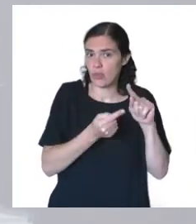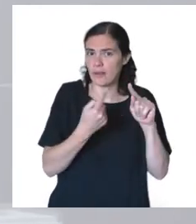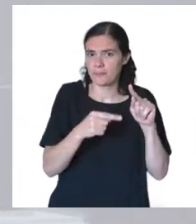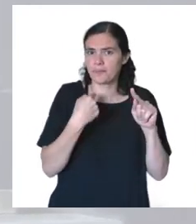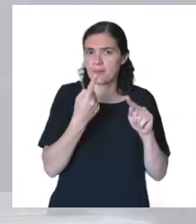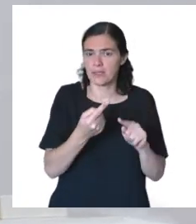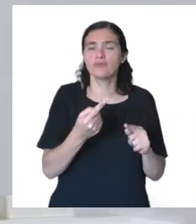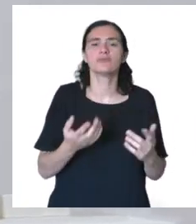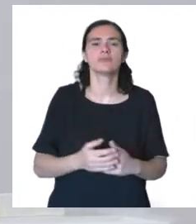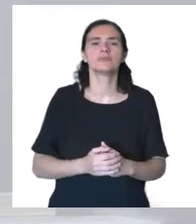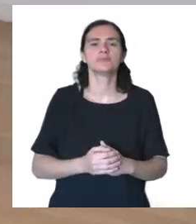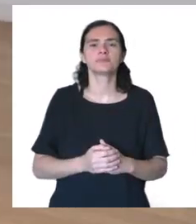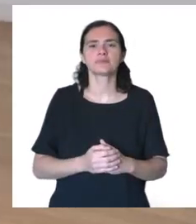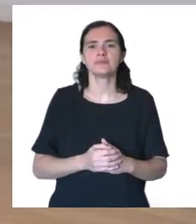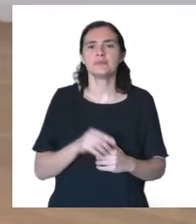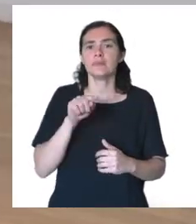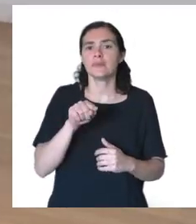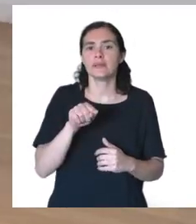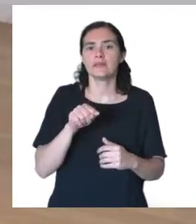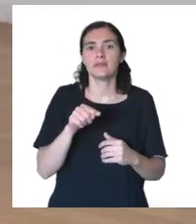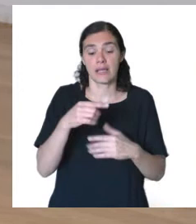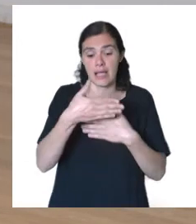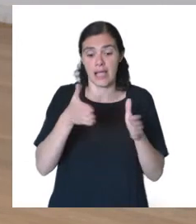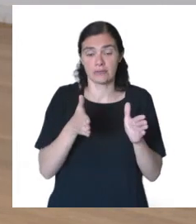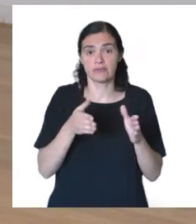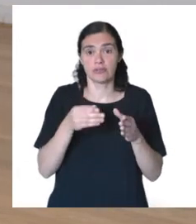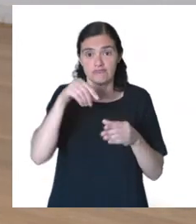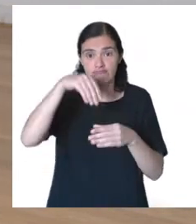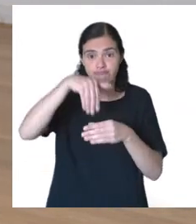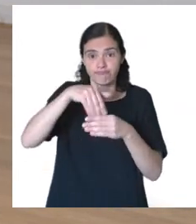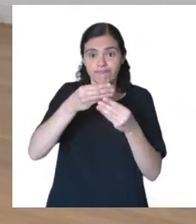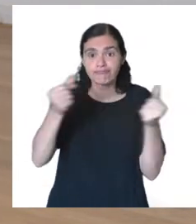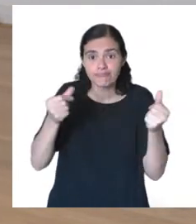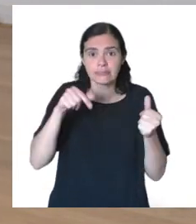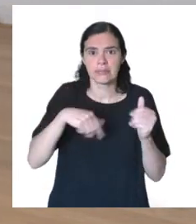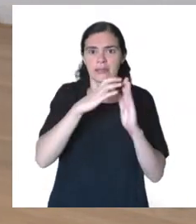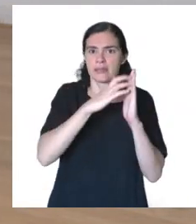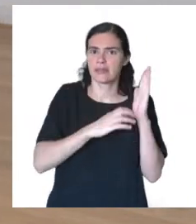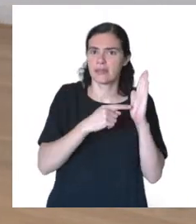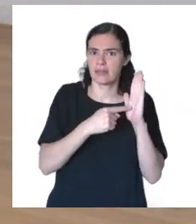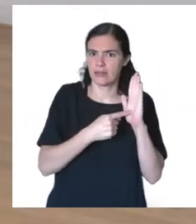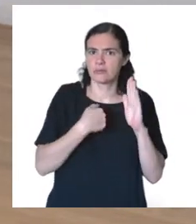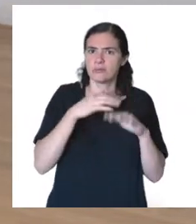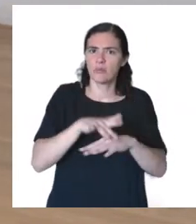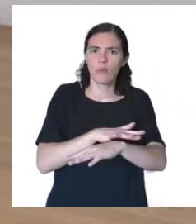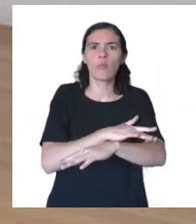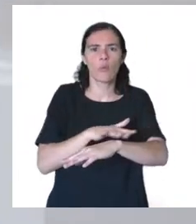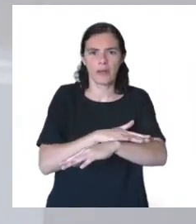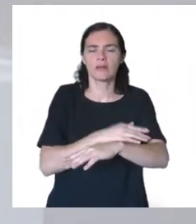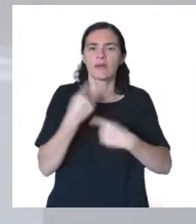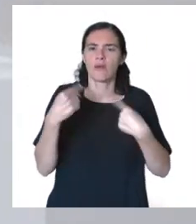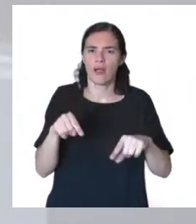like on pointedness. It's called the disappearing piece. And you have a little text here, beautiful